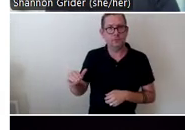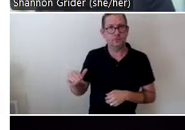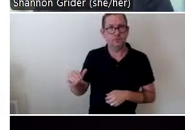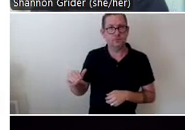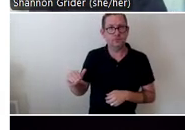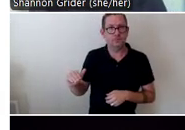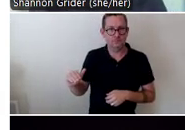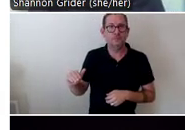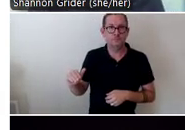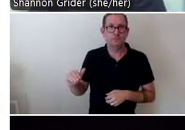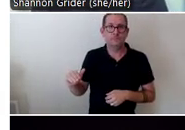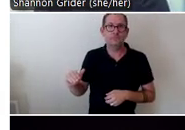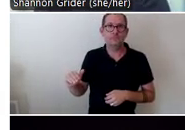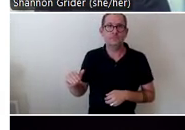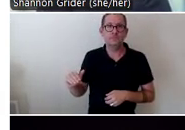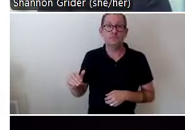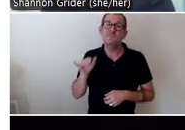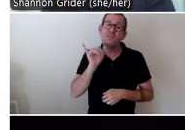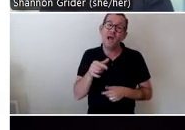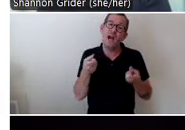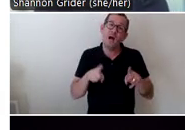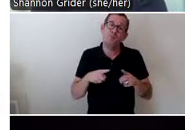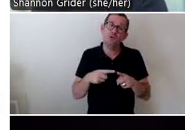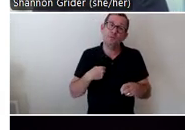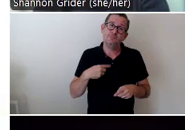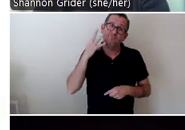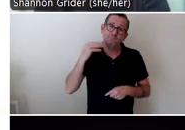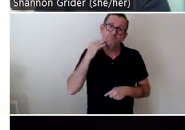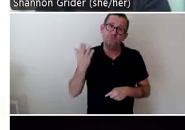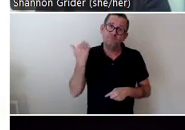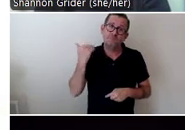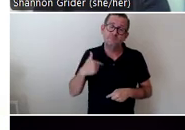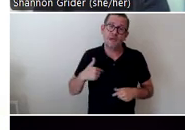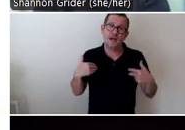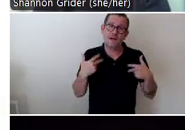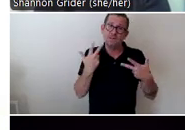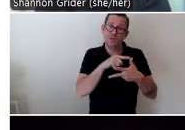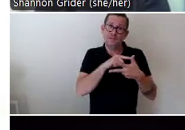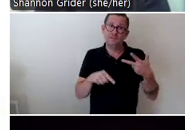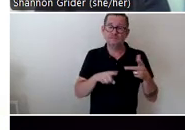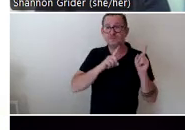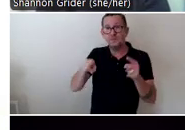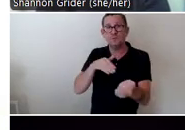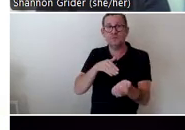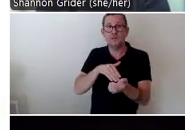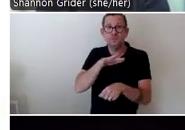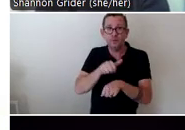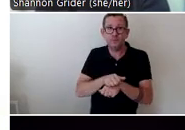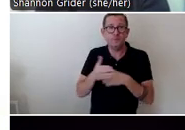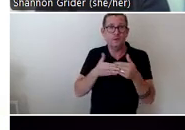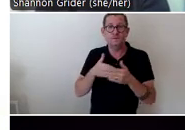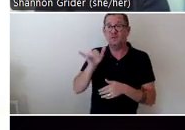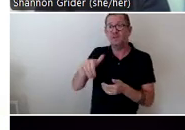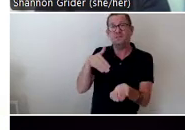understood. But I'm the father. I'm the one who's responsible for the decision making, not my child. But like I said, this has happened to me before with my